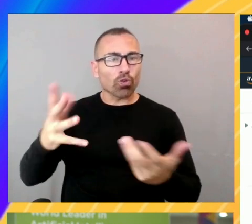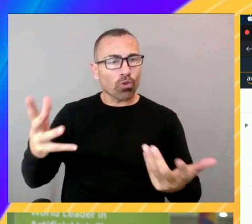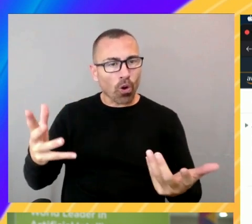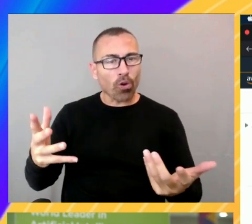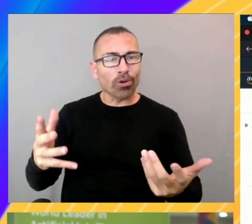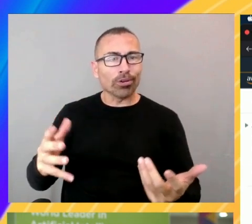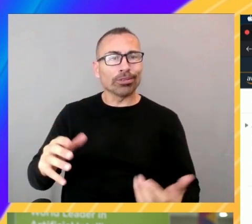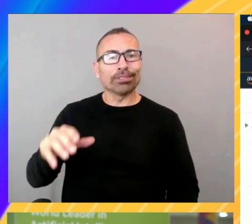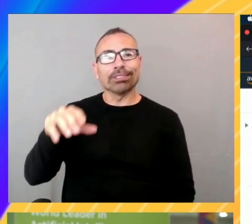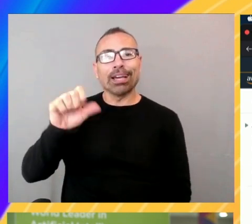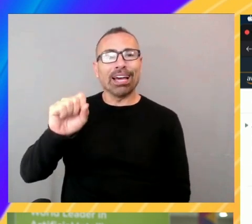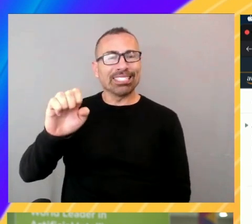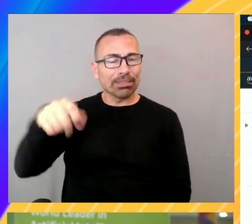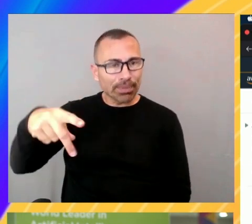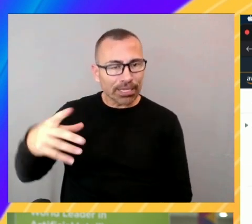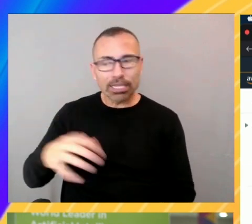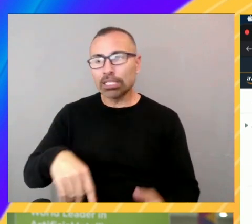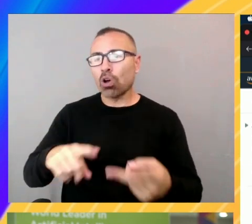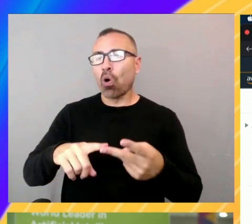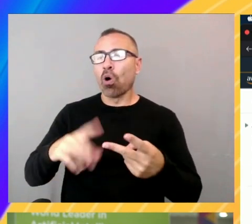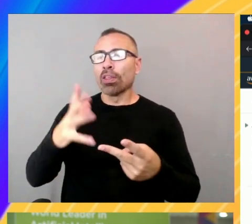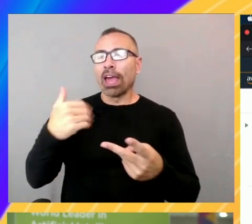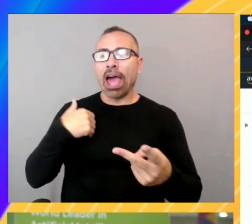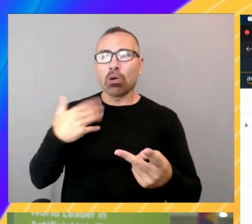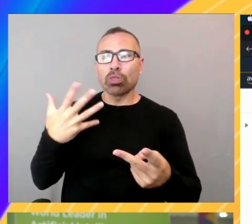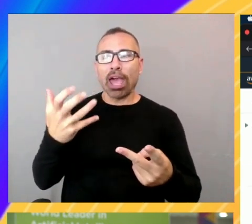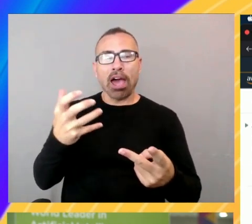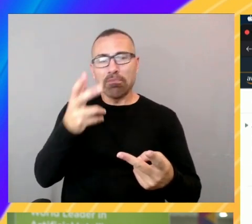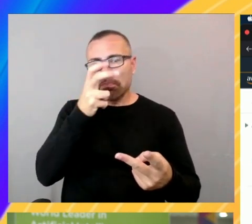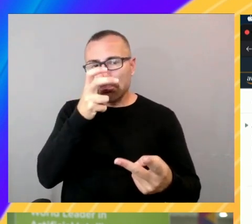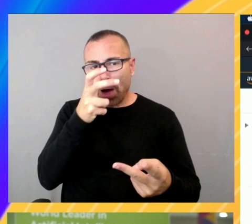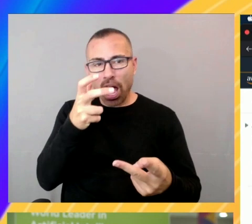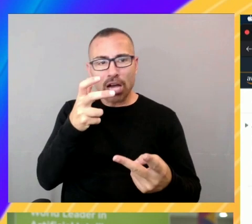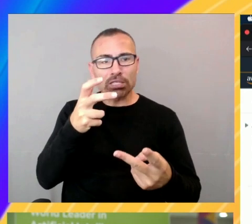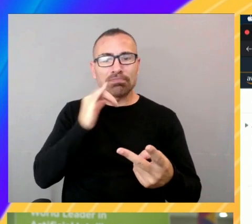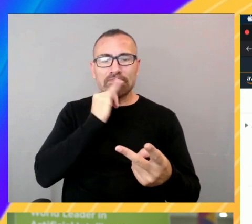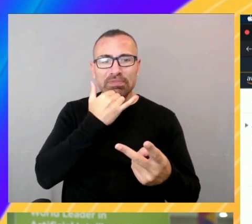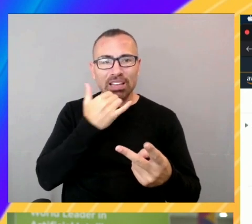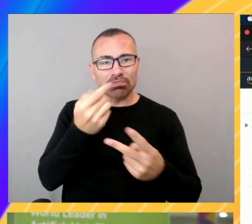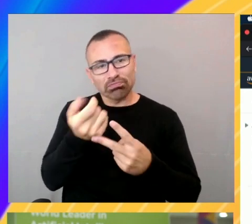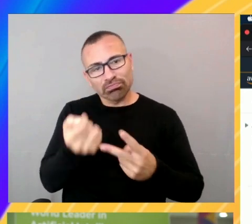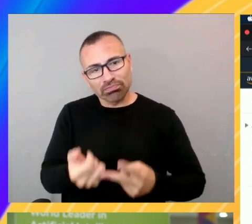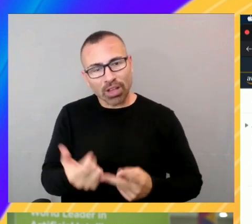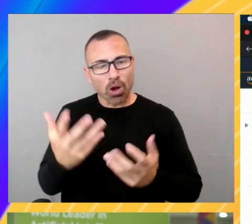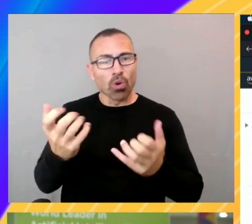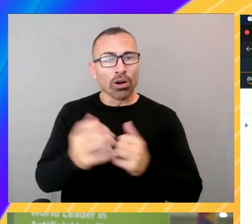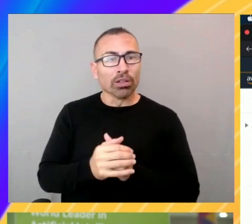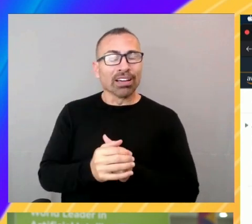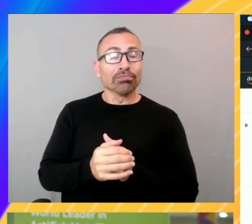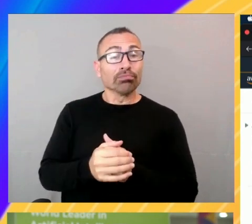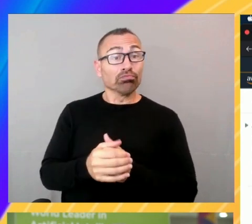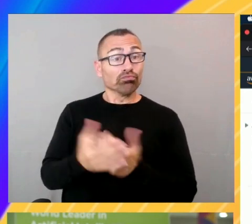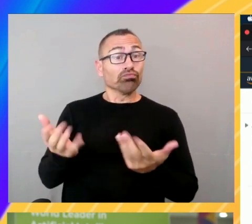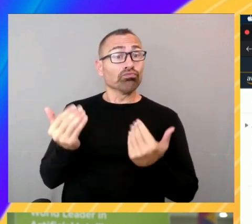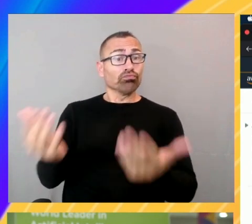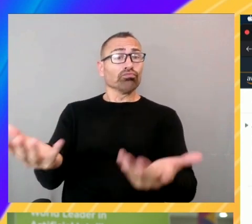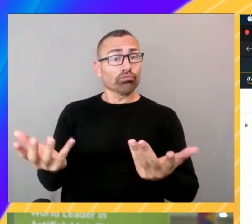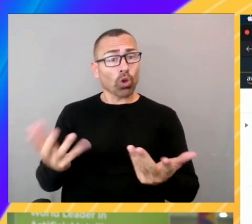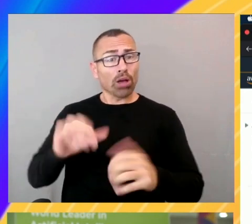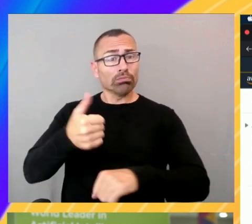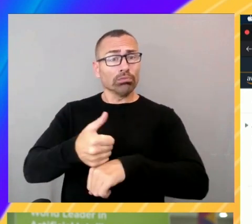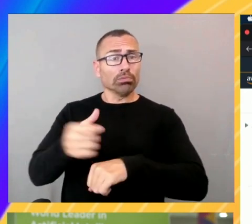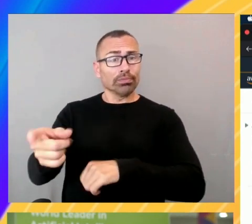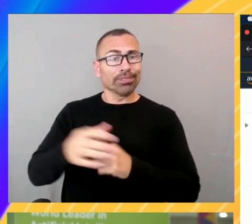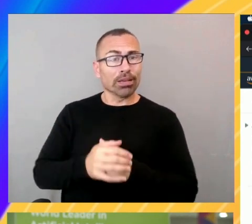certain things they want to get in place. Yeah. I've enabled them to do that. I want to get out of the, I want to let them, I want to maintain my security by placing that